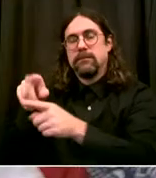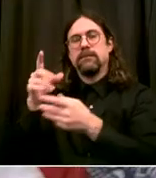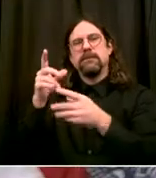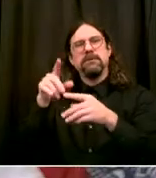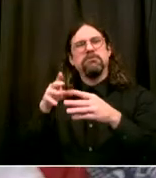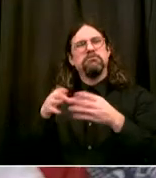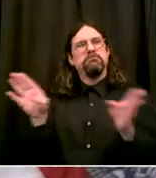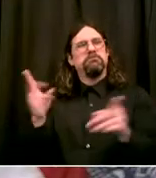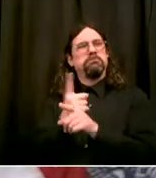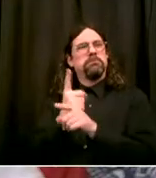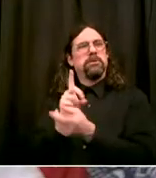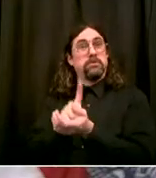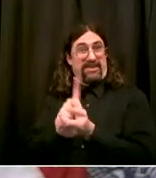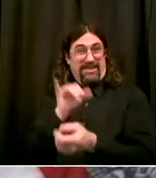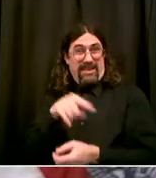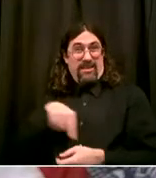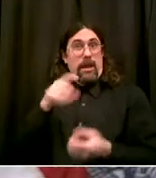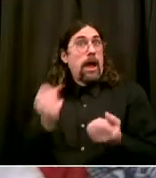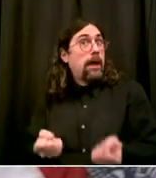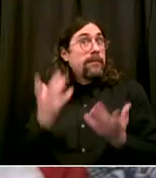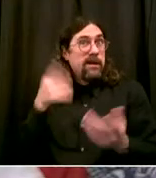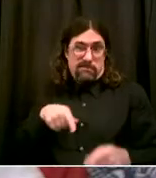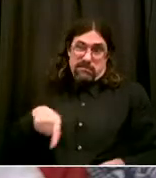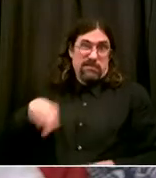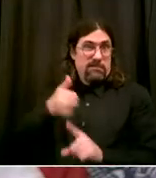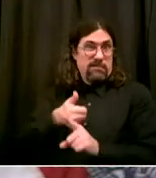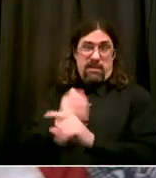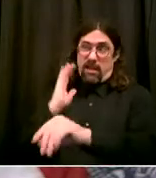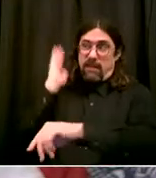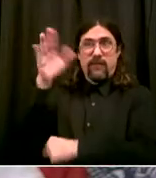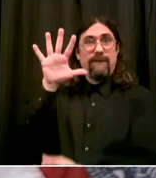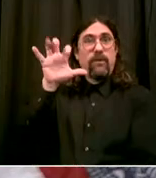much. Go ahead. The next is Katie Honan from the Wall Street Journal.